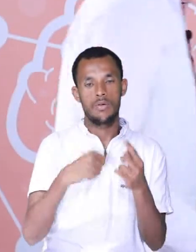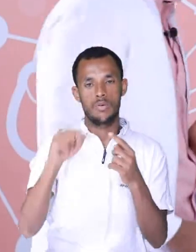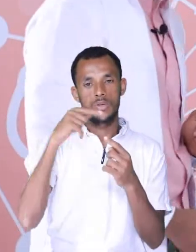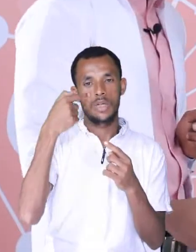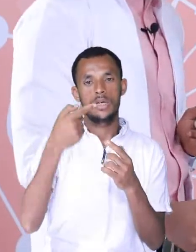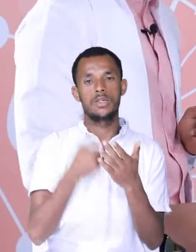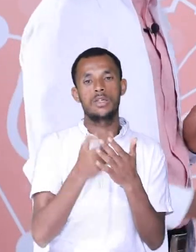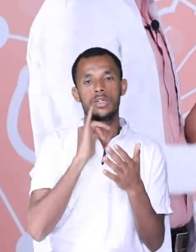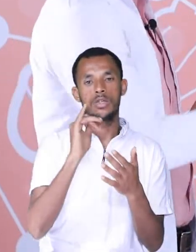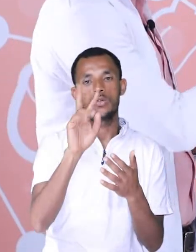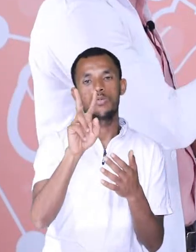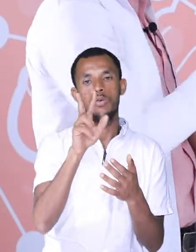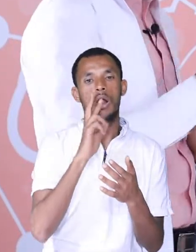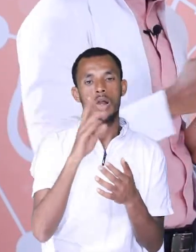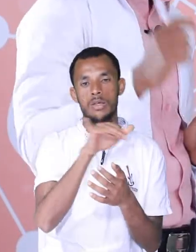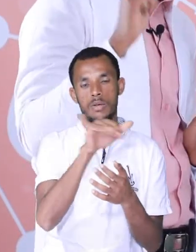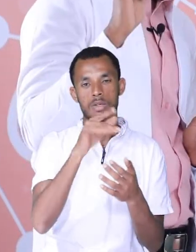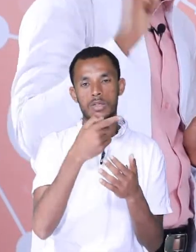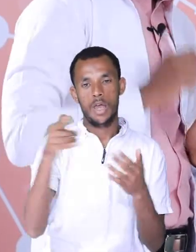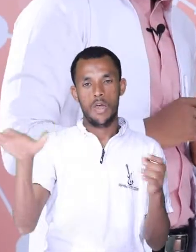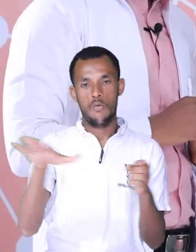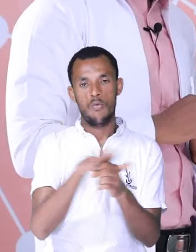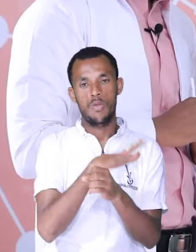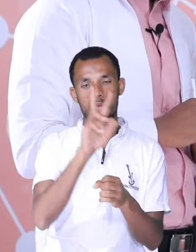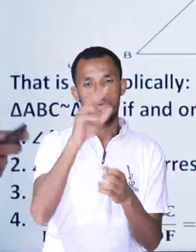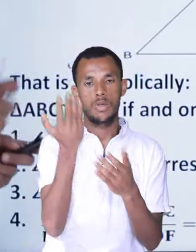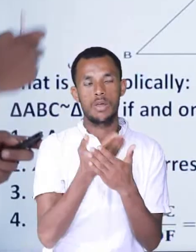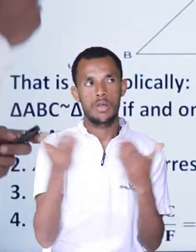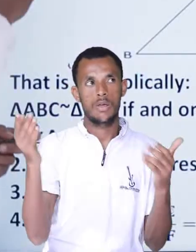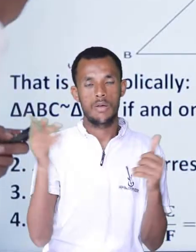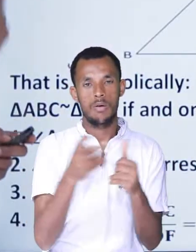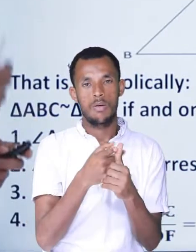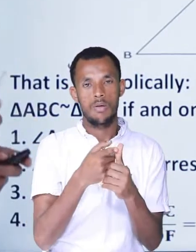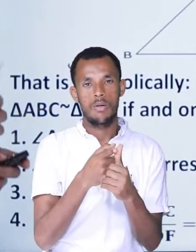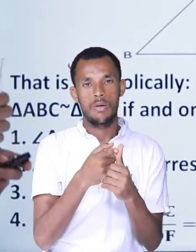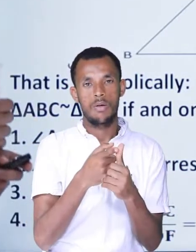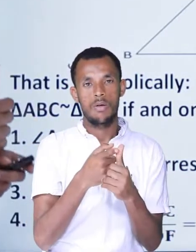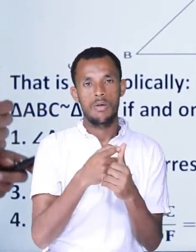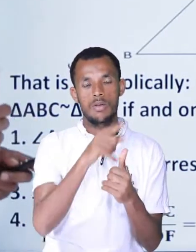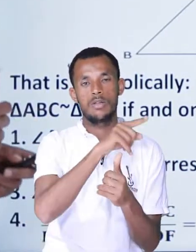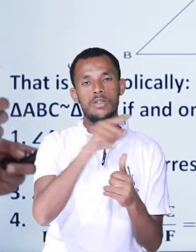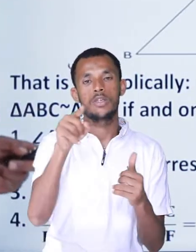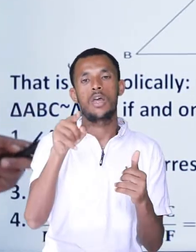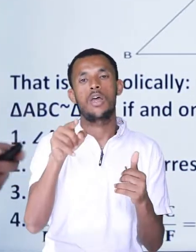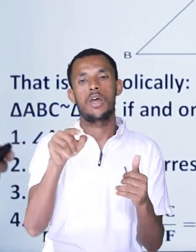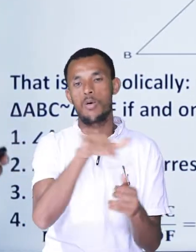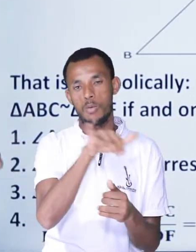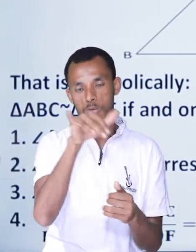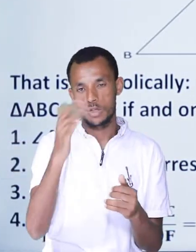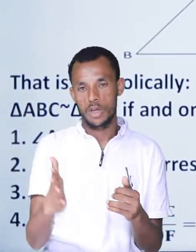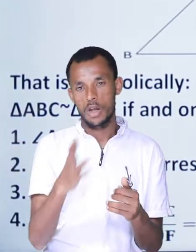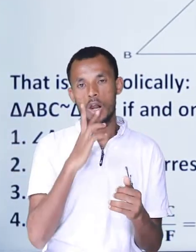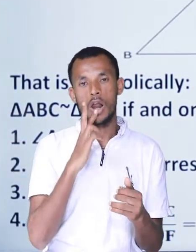are similar, they have to satisfy two things. The first one, their corresponding sides